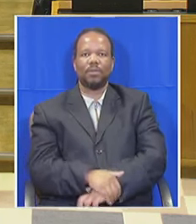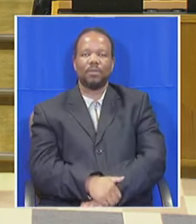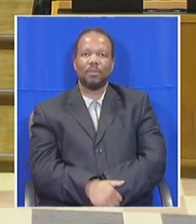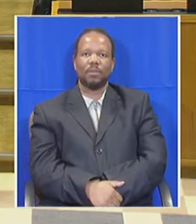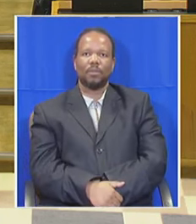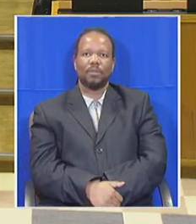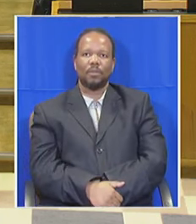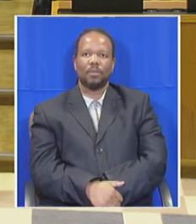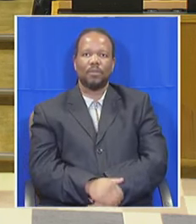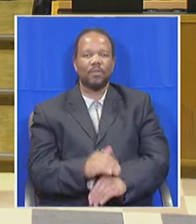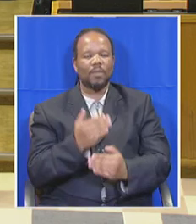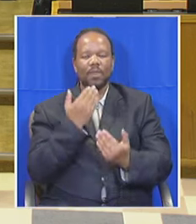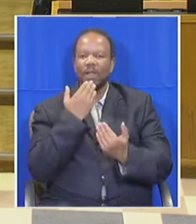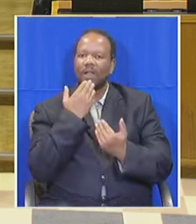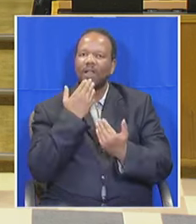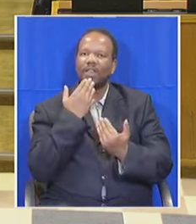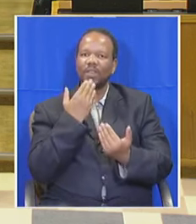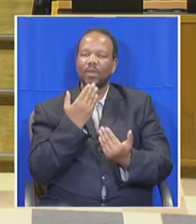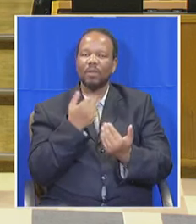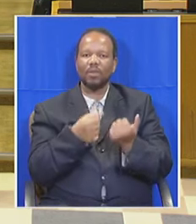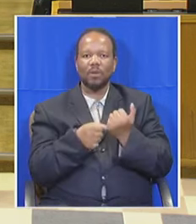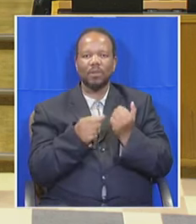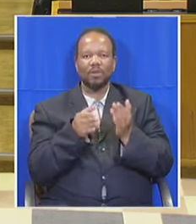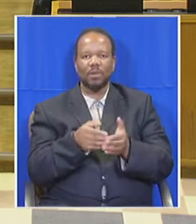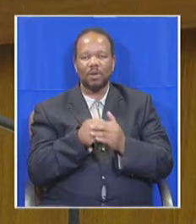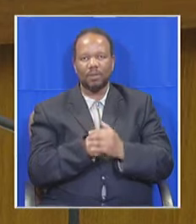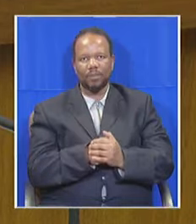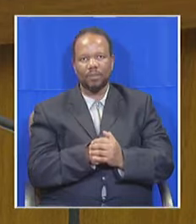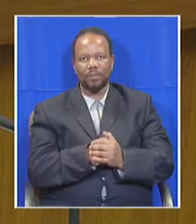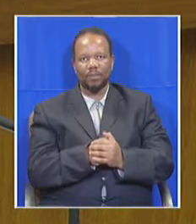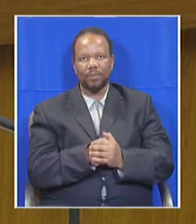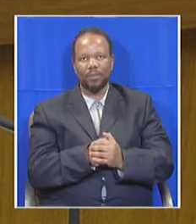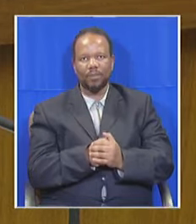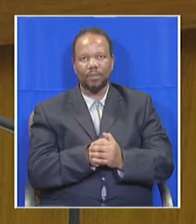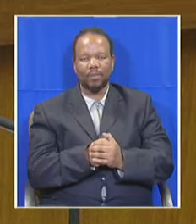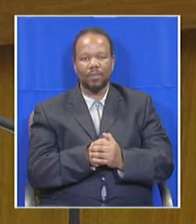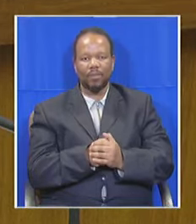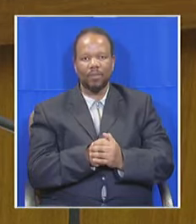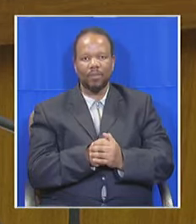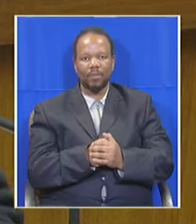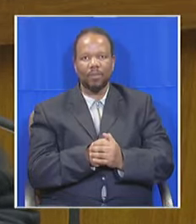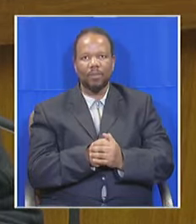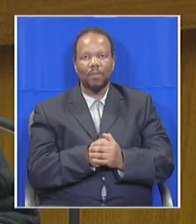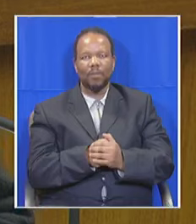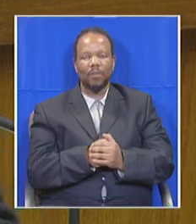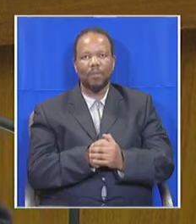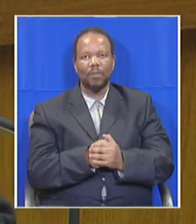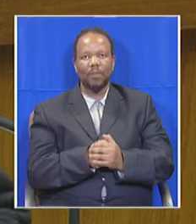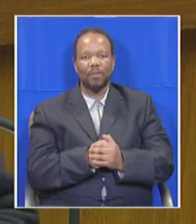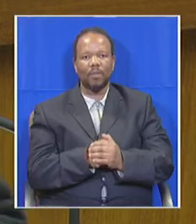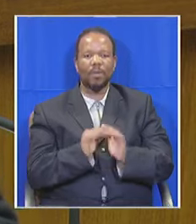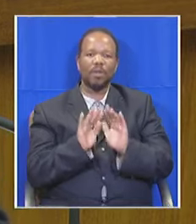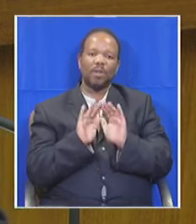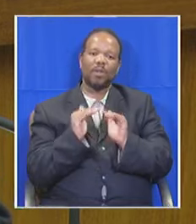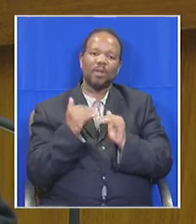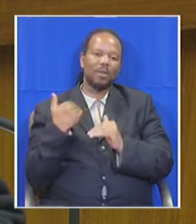Thank you very much, Honorable Deputy Speaker. The history of the victimization of whistleblowers